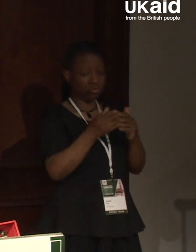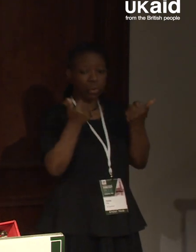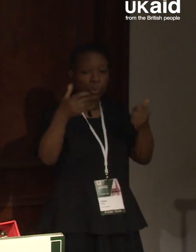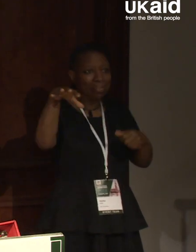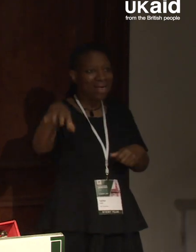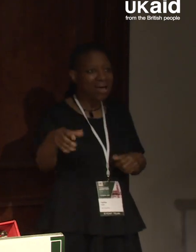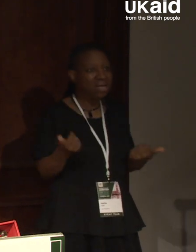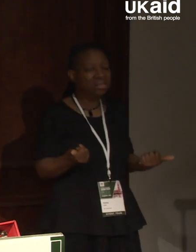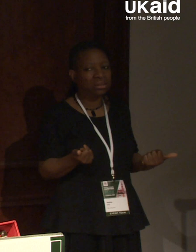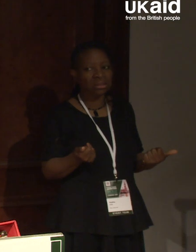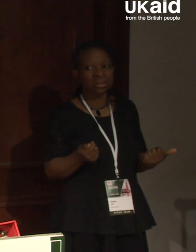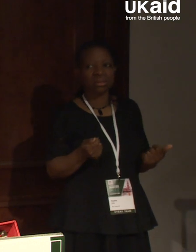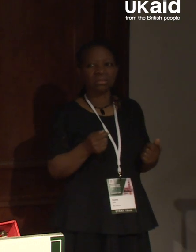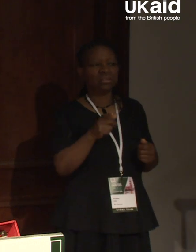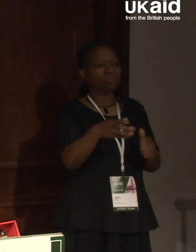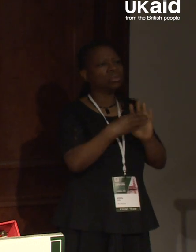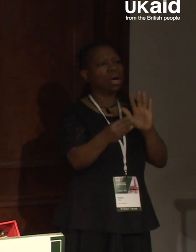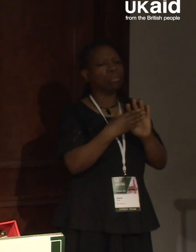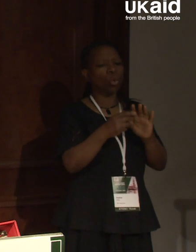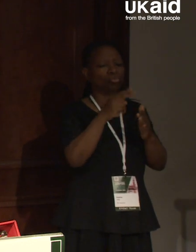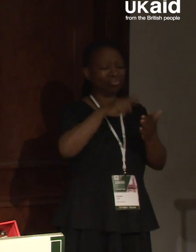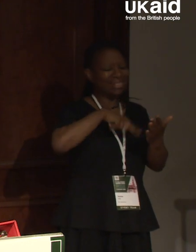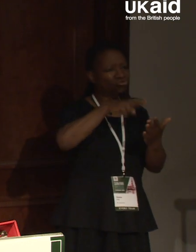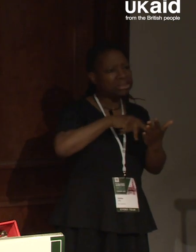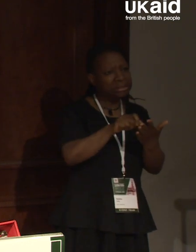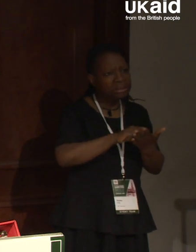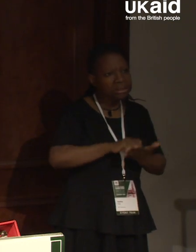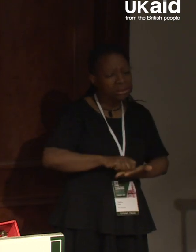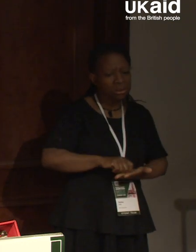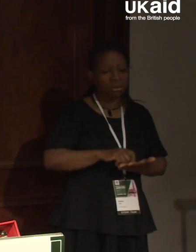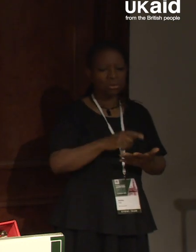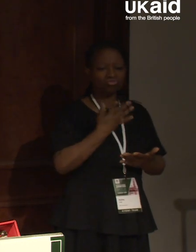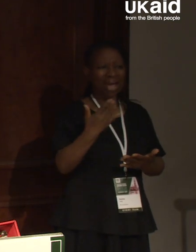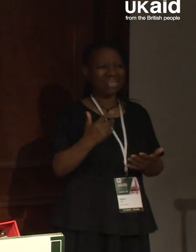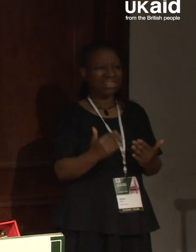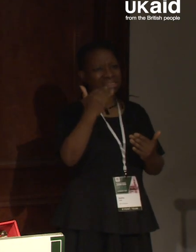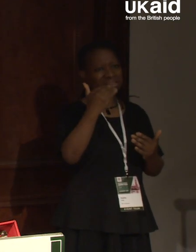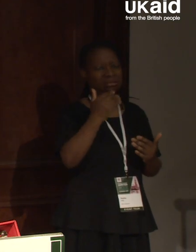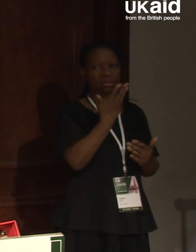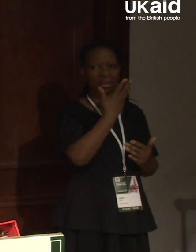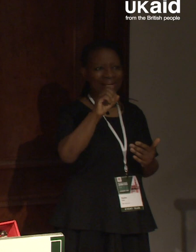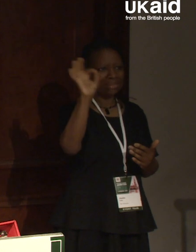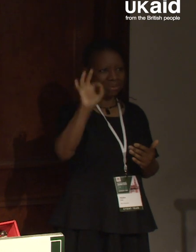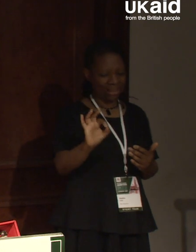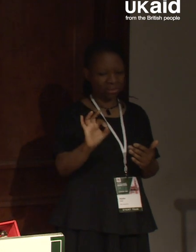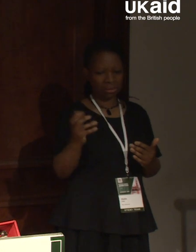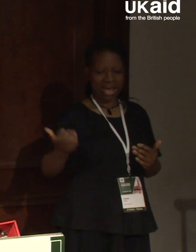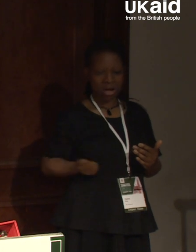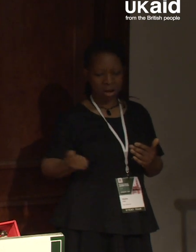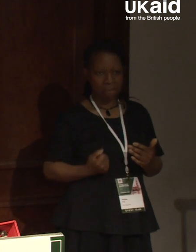for example, literacy rates are well into the 90%. The income per capita is at about